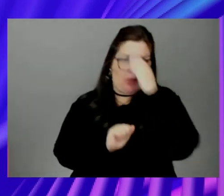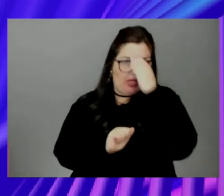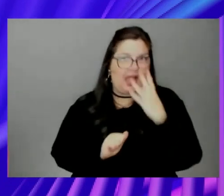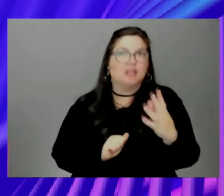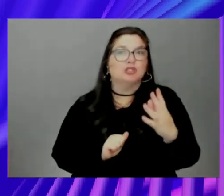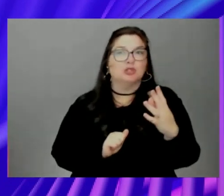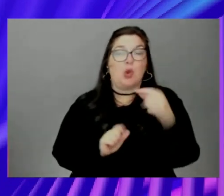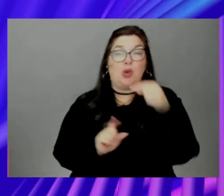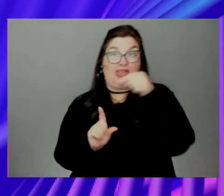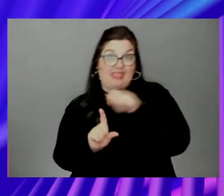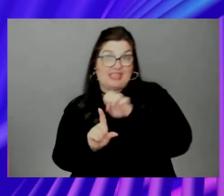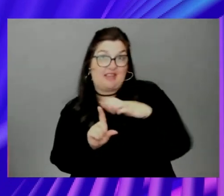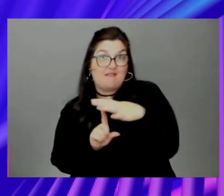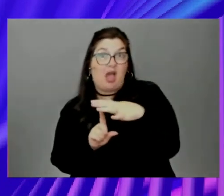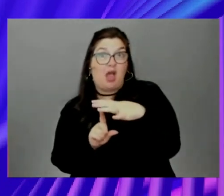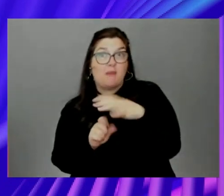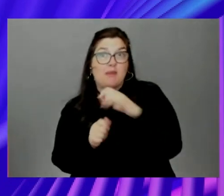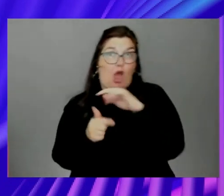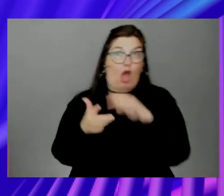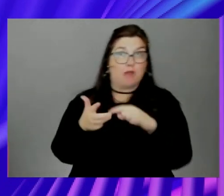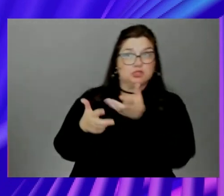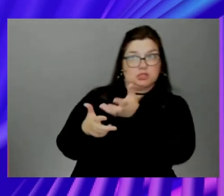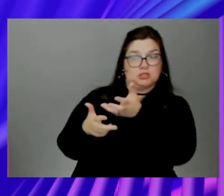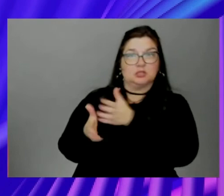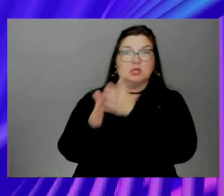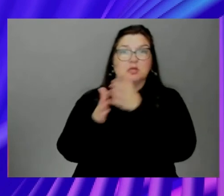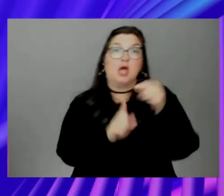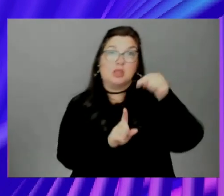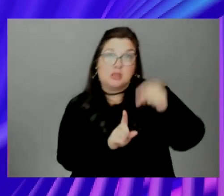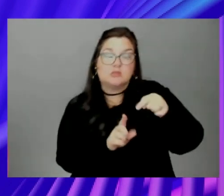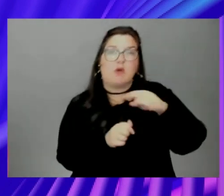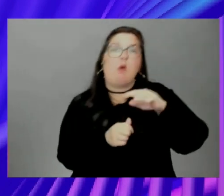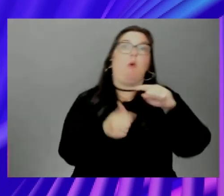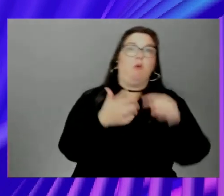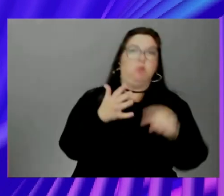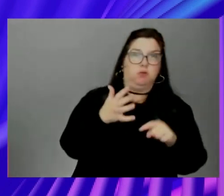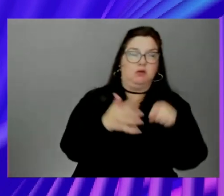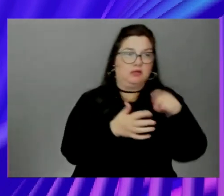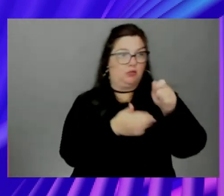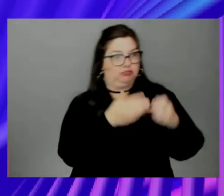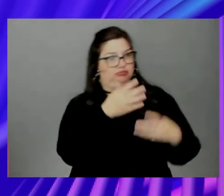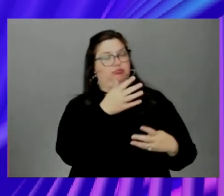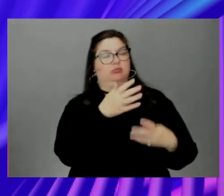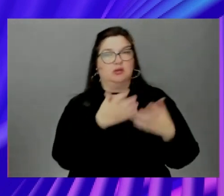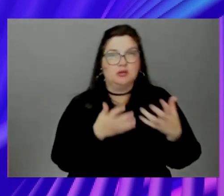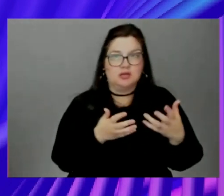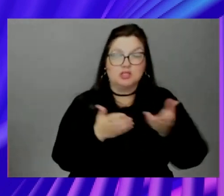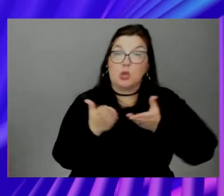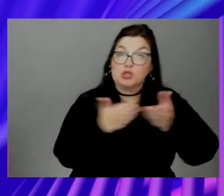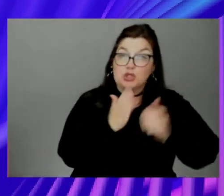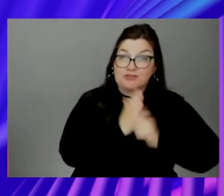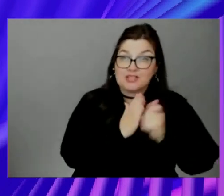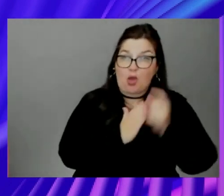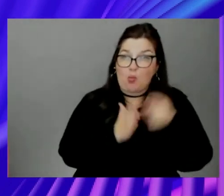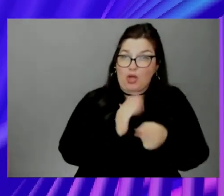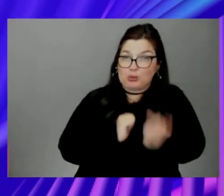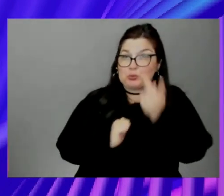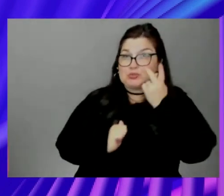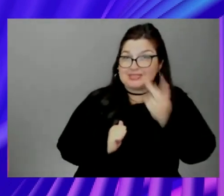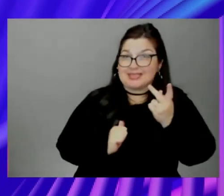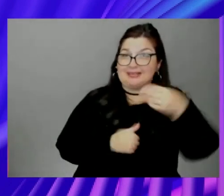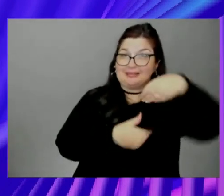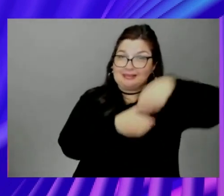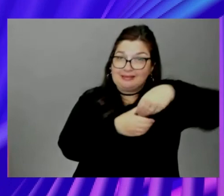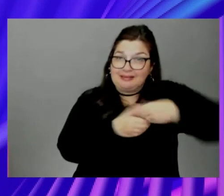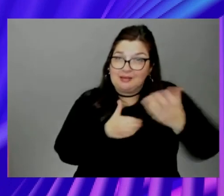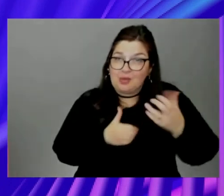based on that particular workload. And the other cool thing about Service Catalog, right, is that what you see in the portfolio, which is our grouping